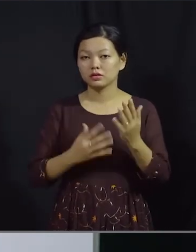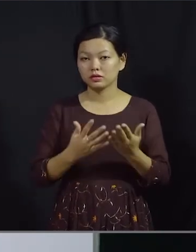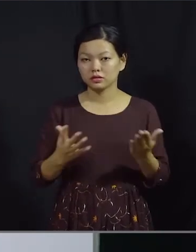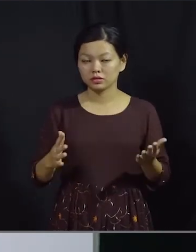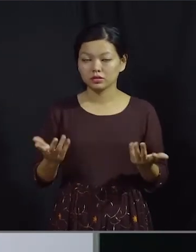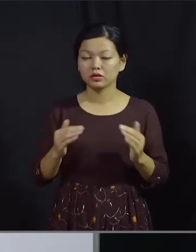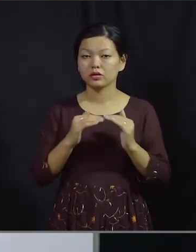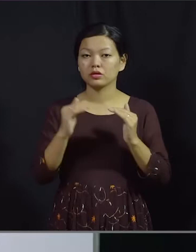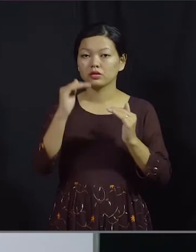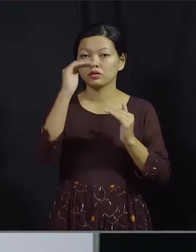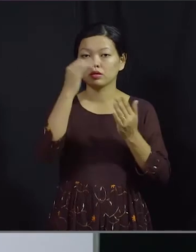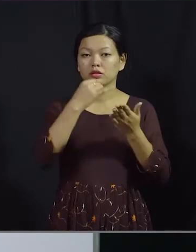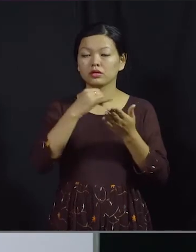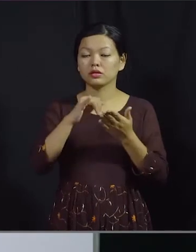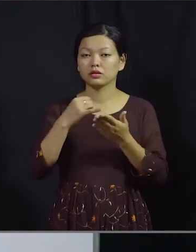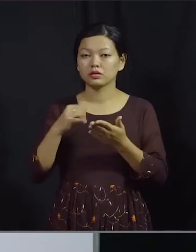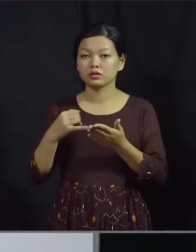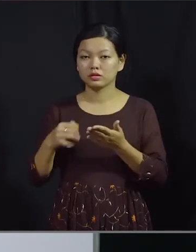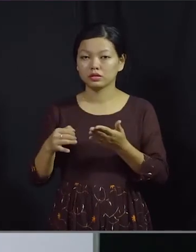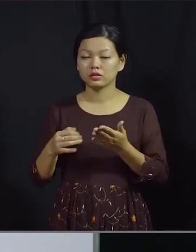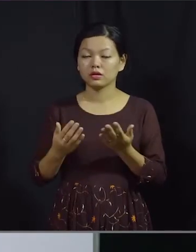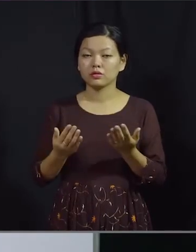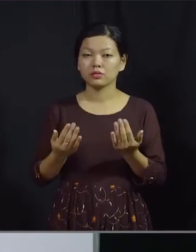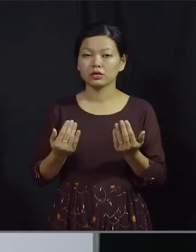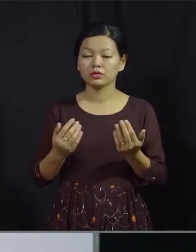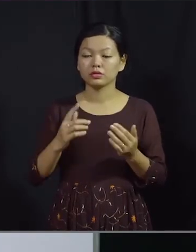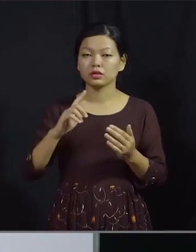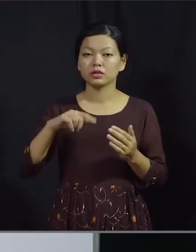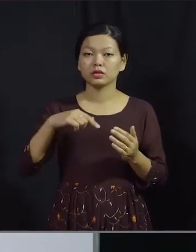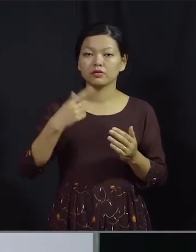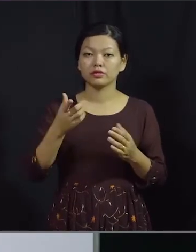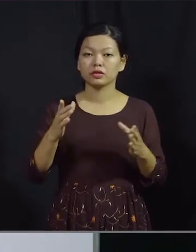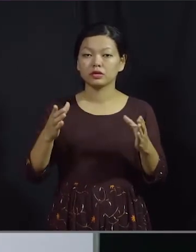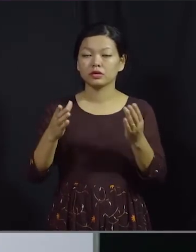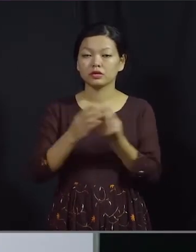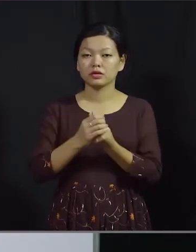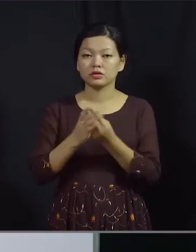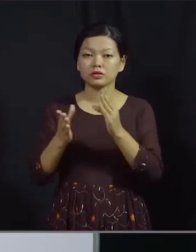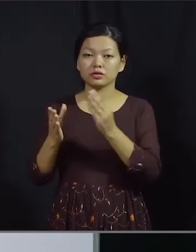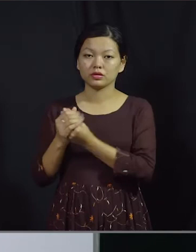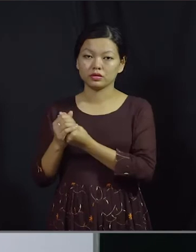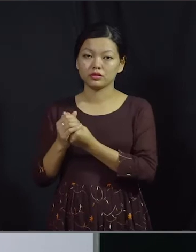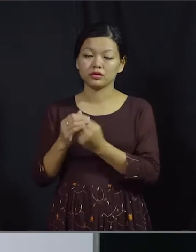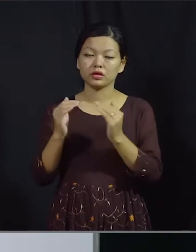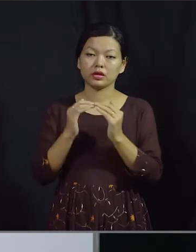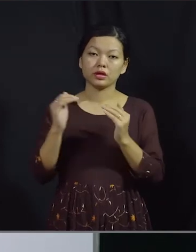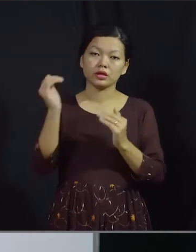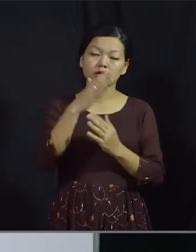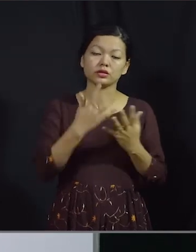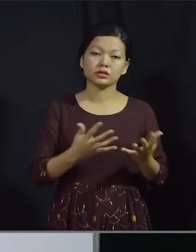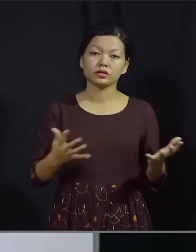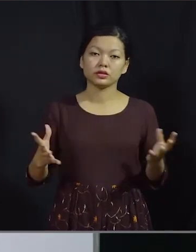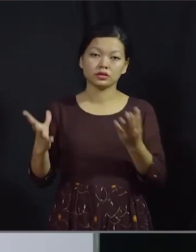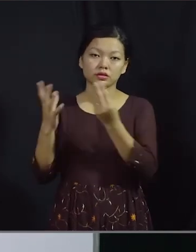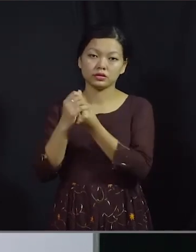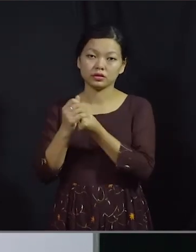value of assets together, and also you can also club the increase in the value of liabilities and decrease